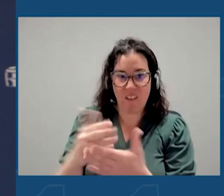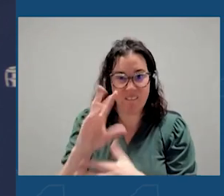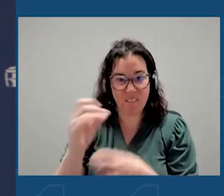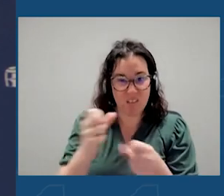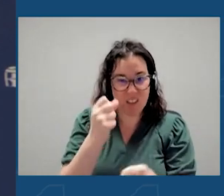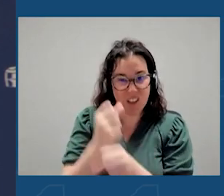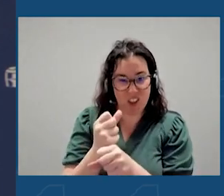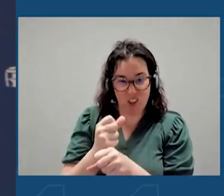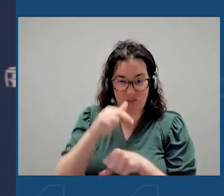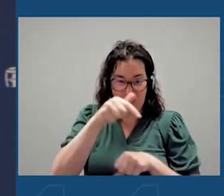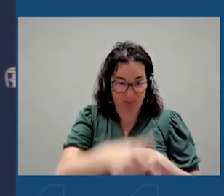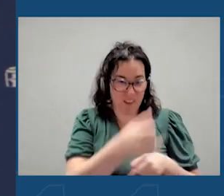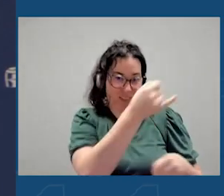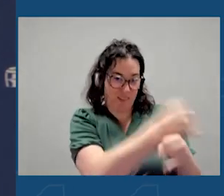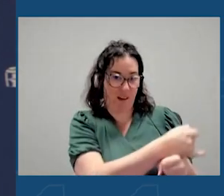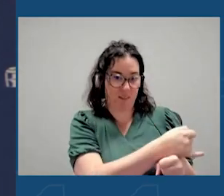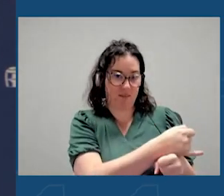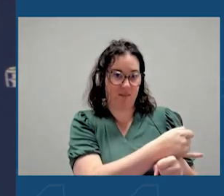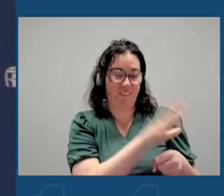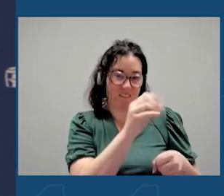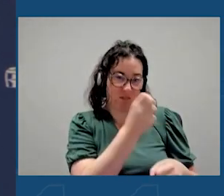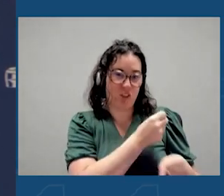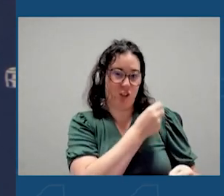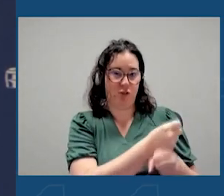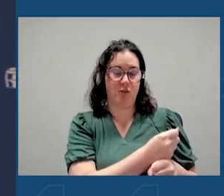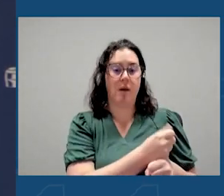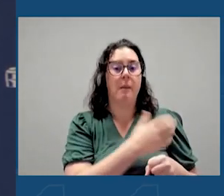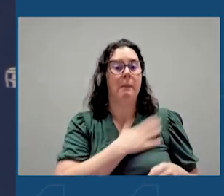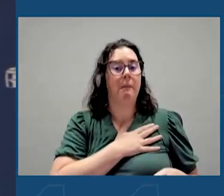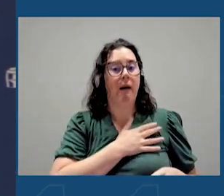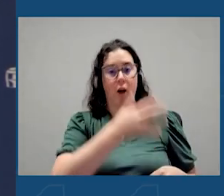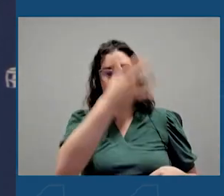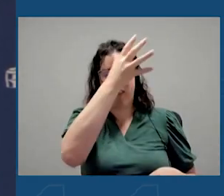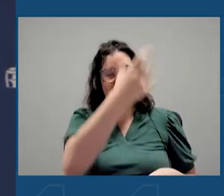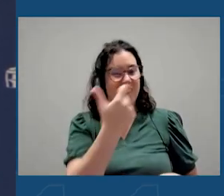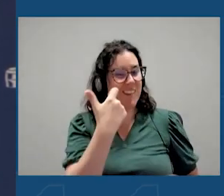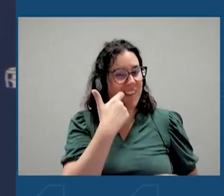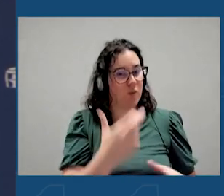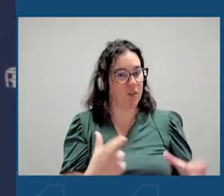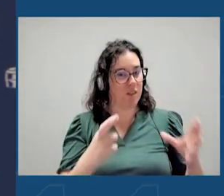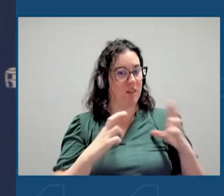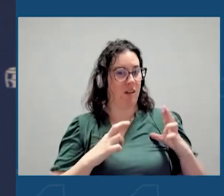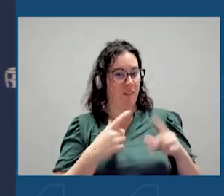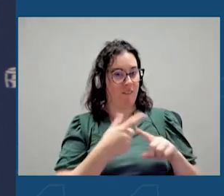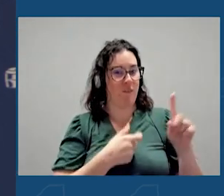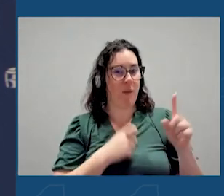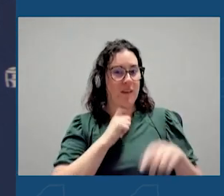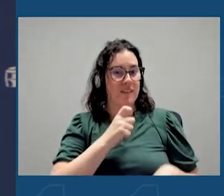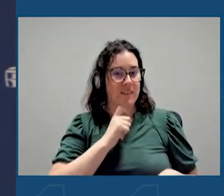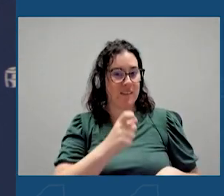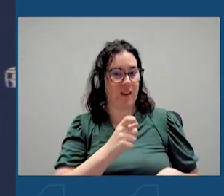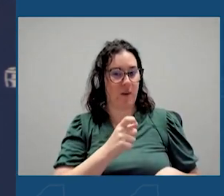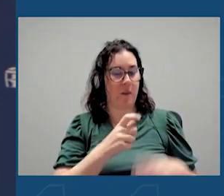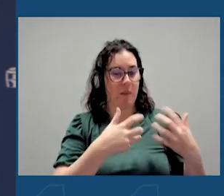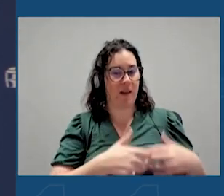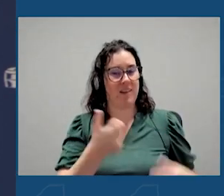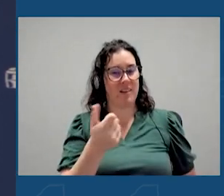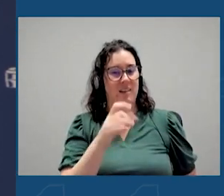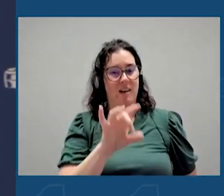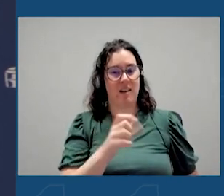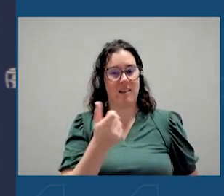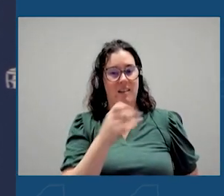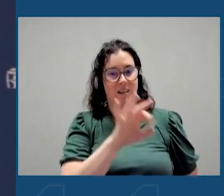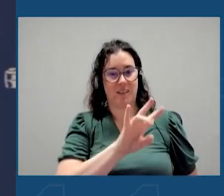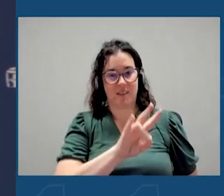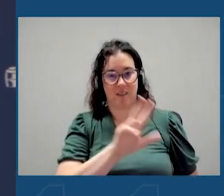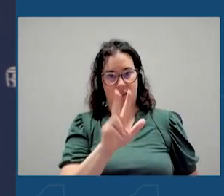this site, my grandfather had just retired from the Bethlehem Steel Plant in 1973. We worked long hours